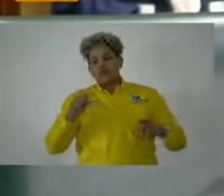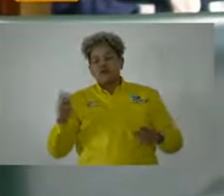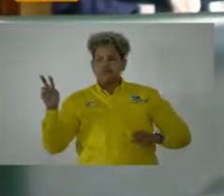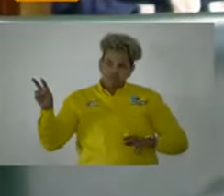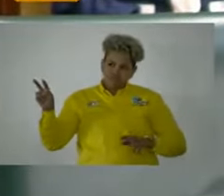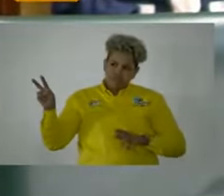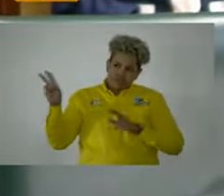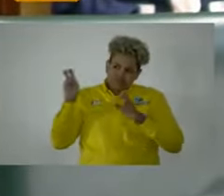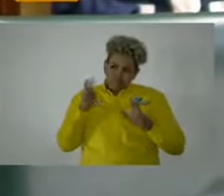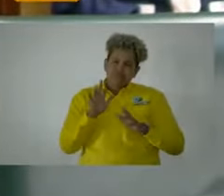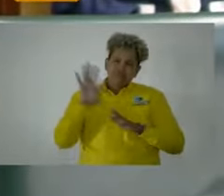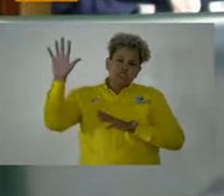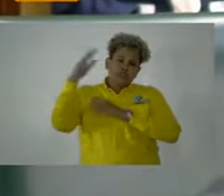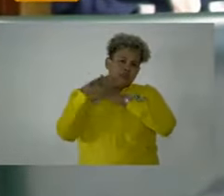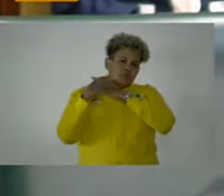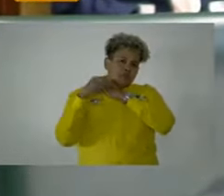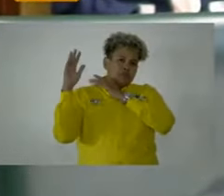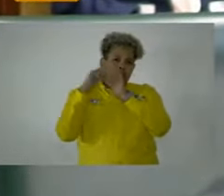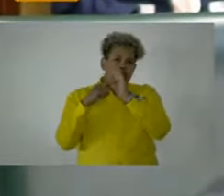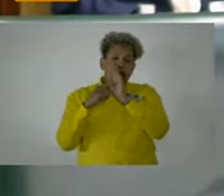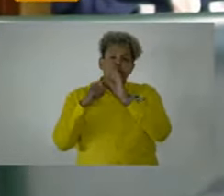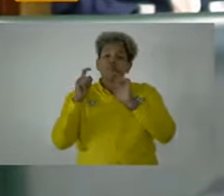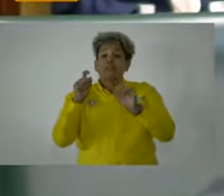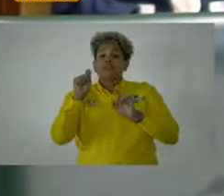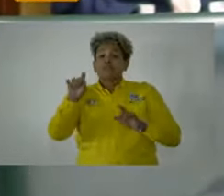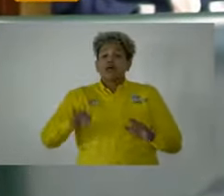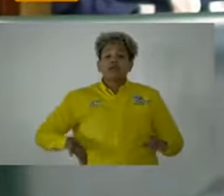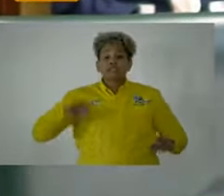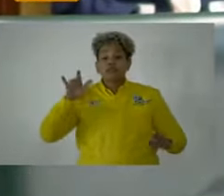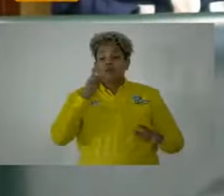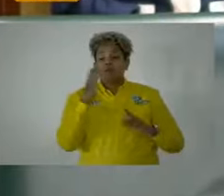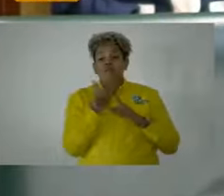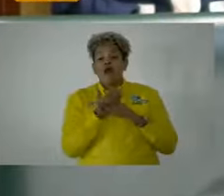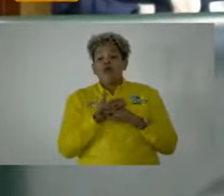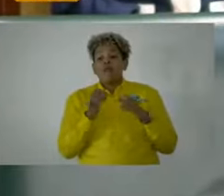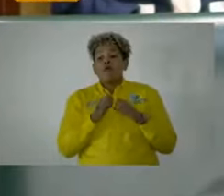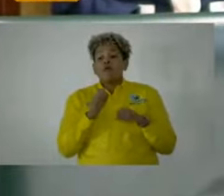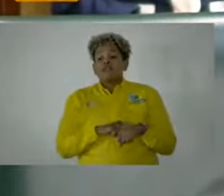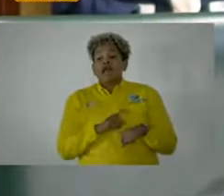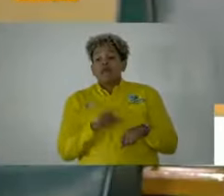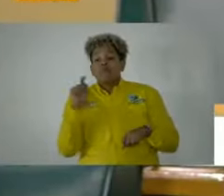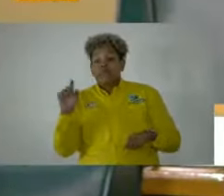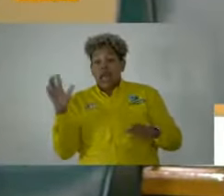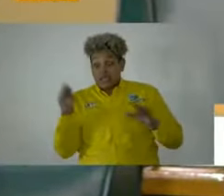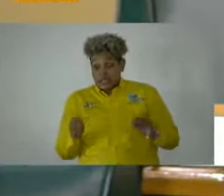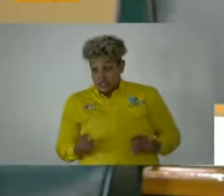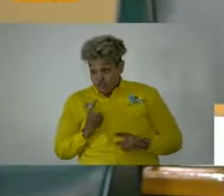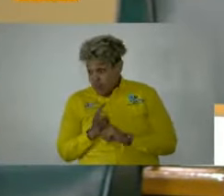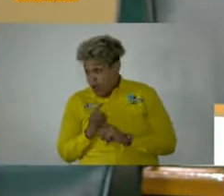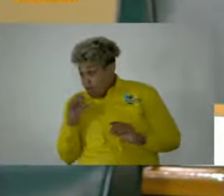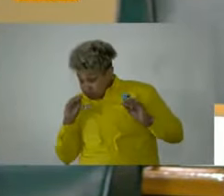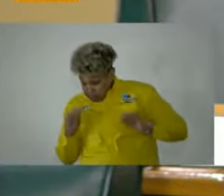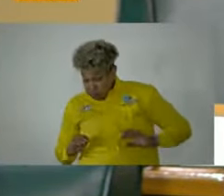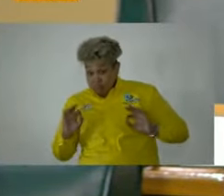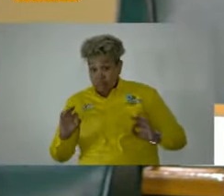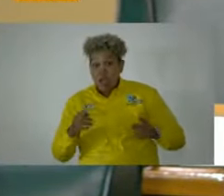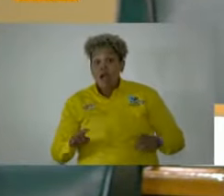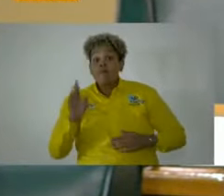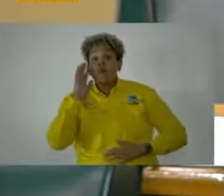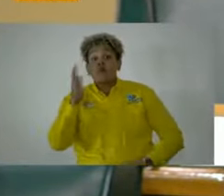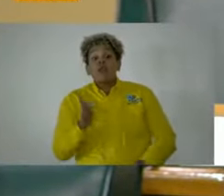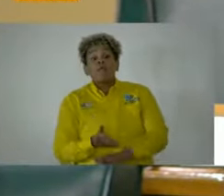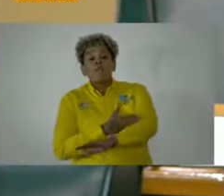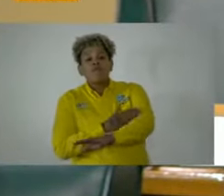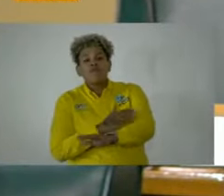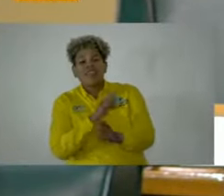leaf out of their book? It would give taxpayers who file more time to get their taxes right and would improve